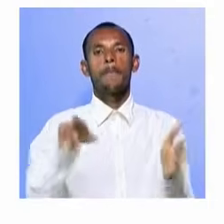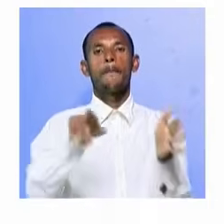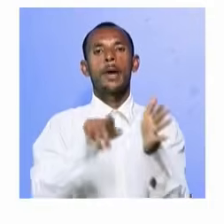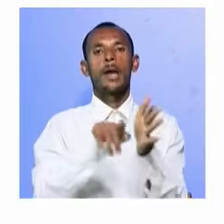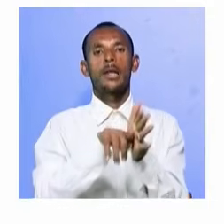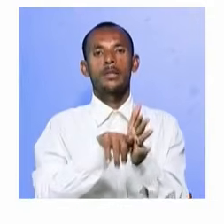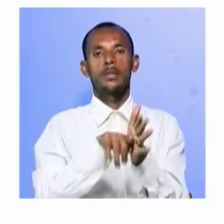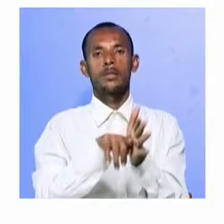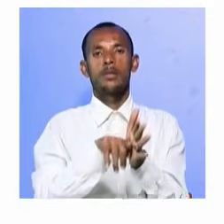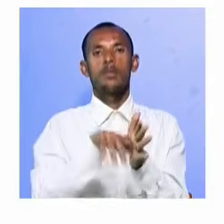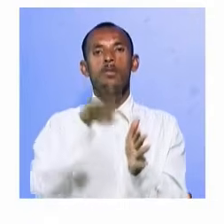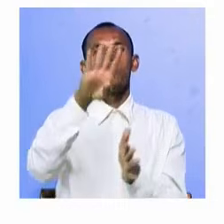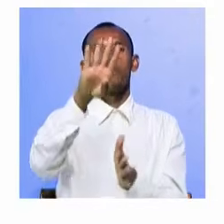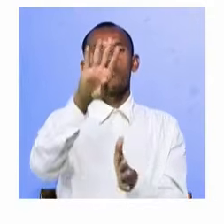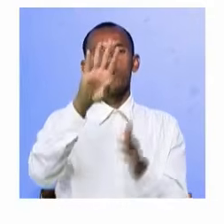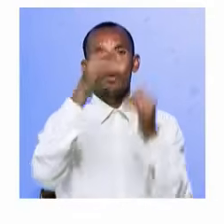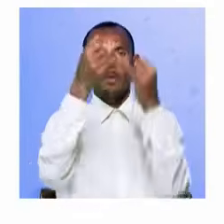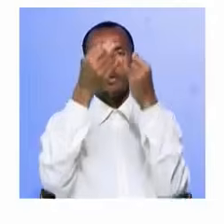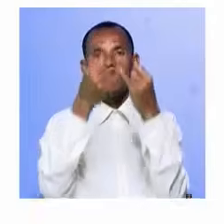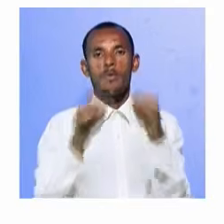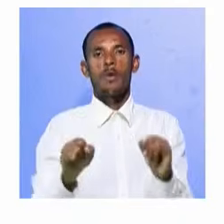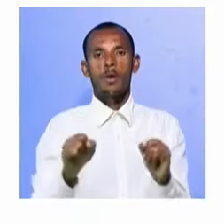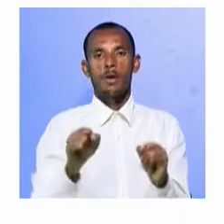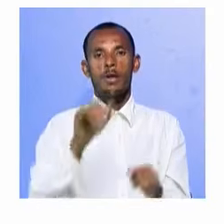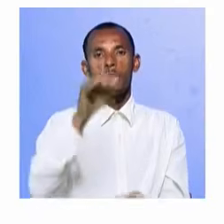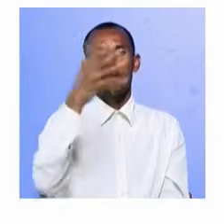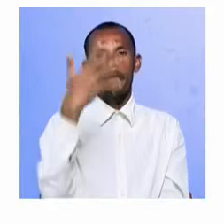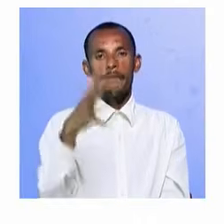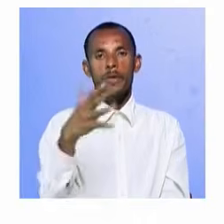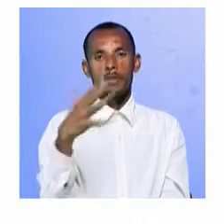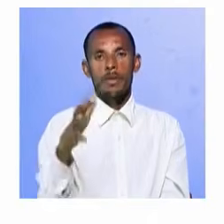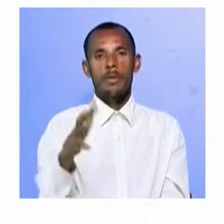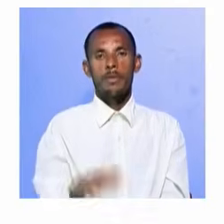minus 4 over 15.